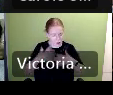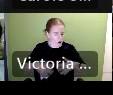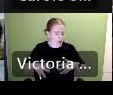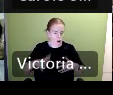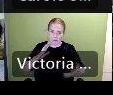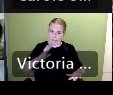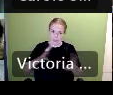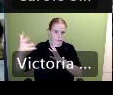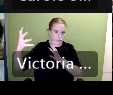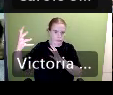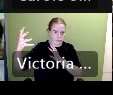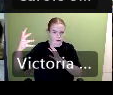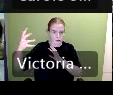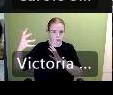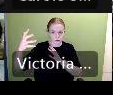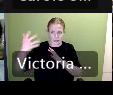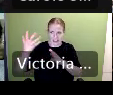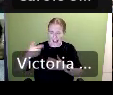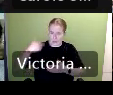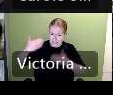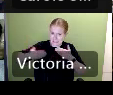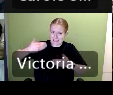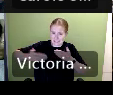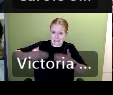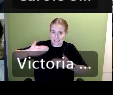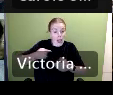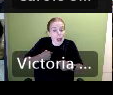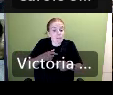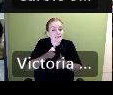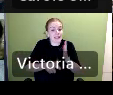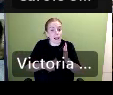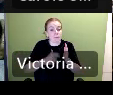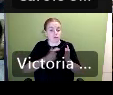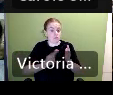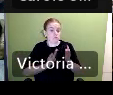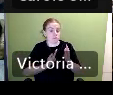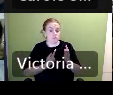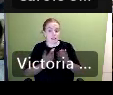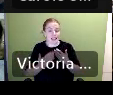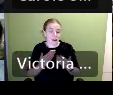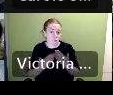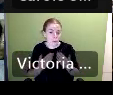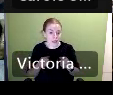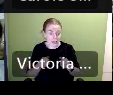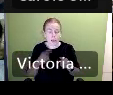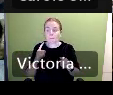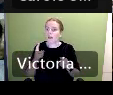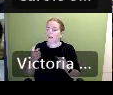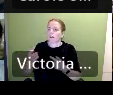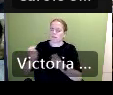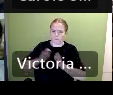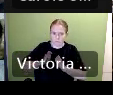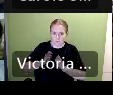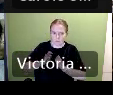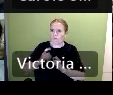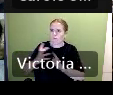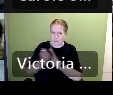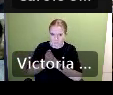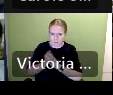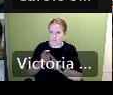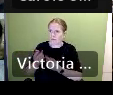to get the facility in my legs because I was disabled anyway and damaged before then, and it made me worse. So preventative